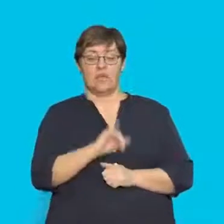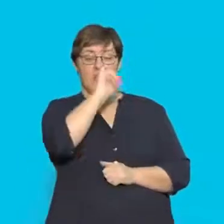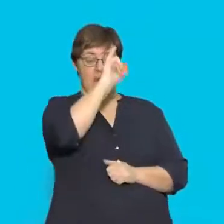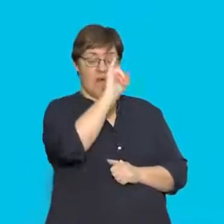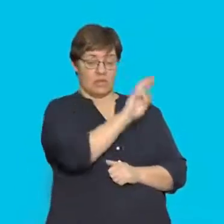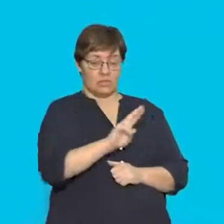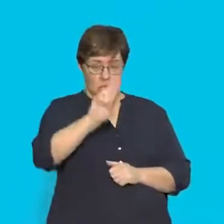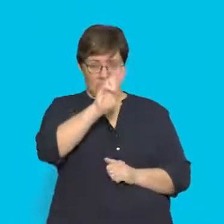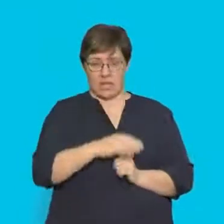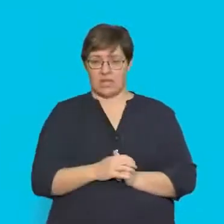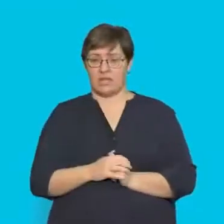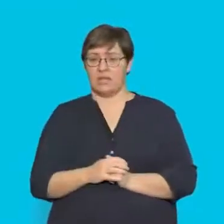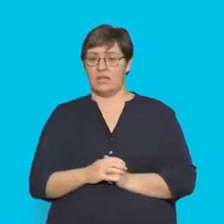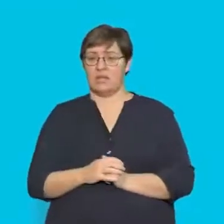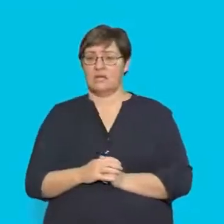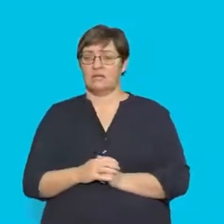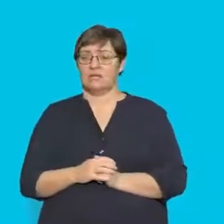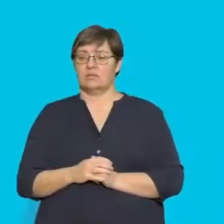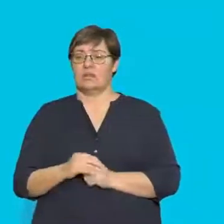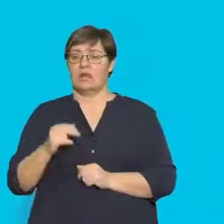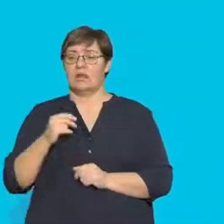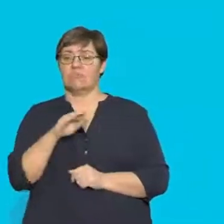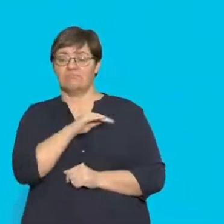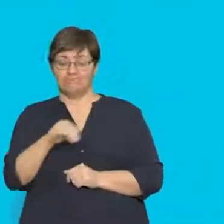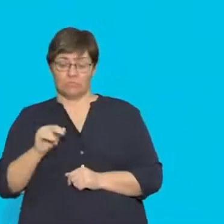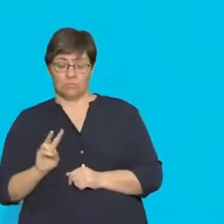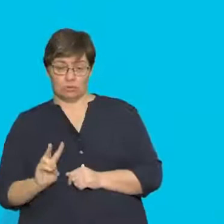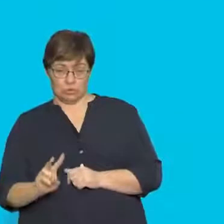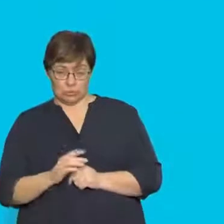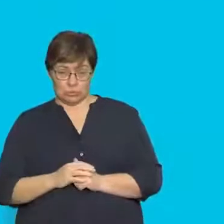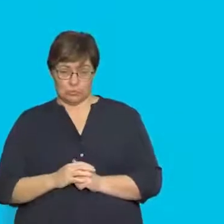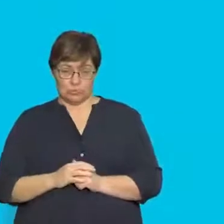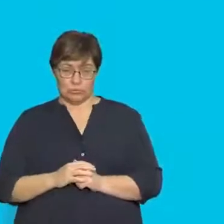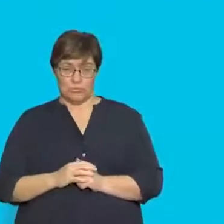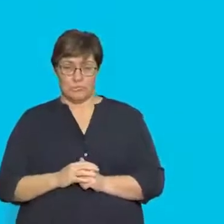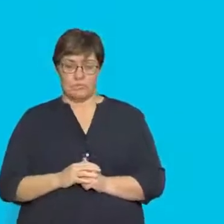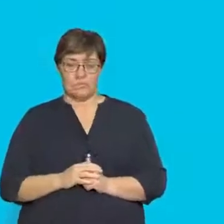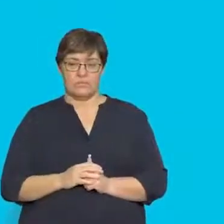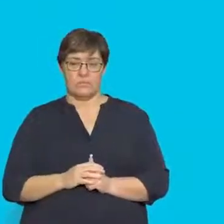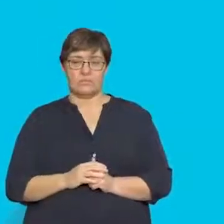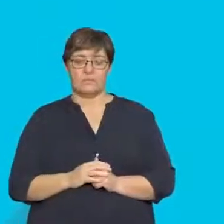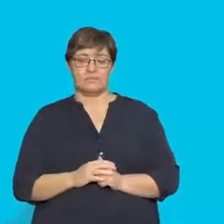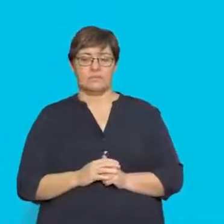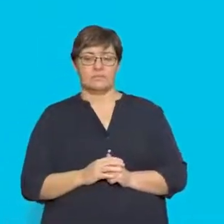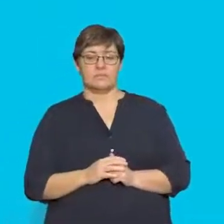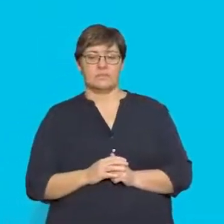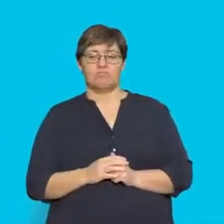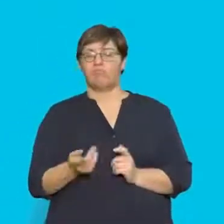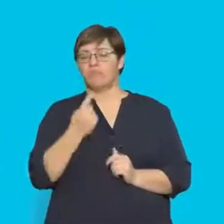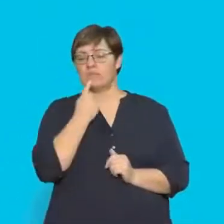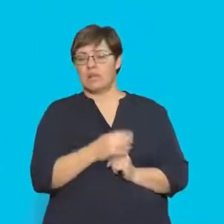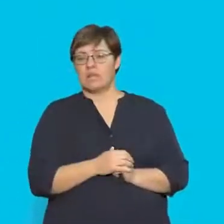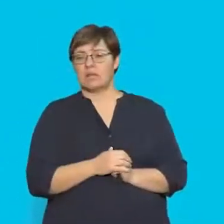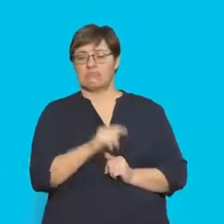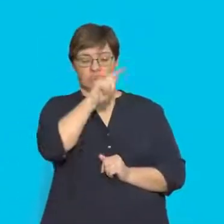squared, and we take 2, because we're getting an average, because we've got the values, minimum, max, and then we'll say, well, let's